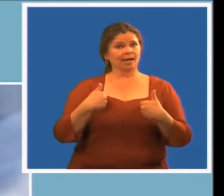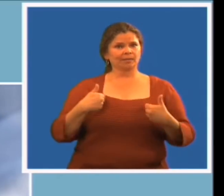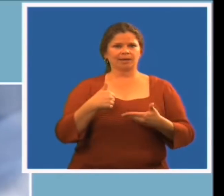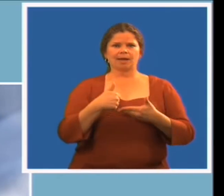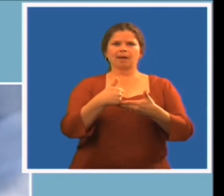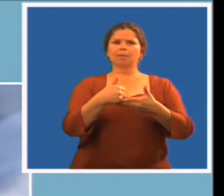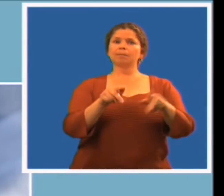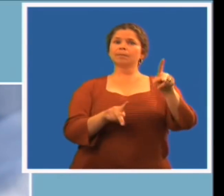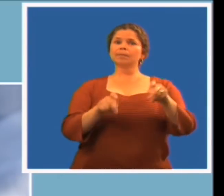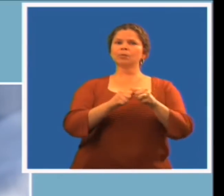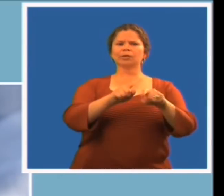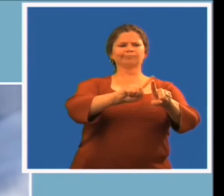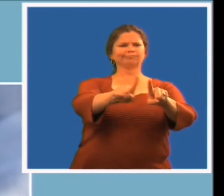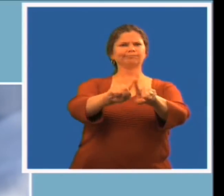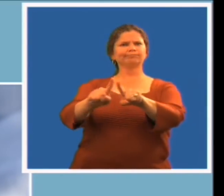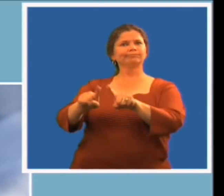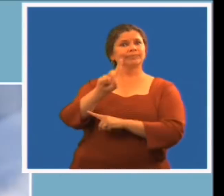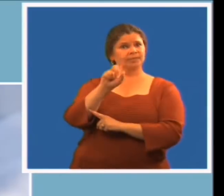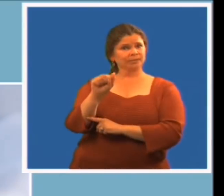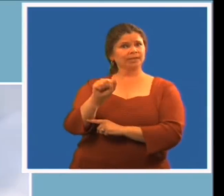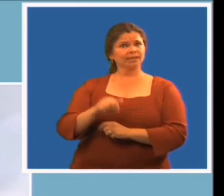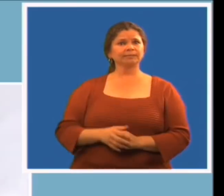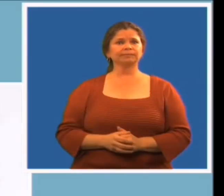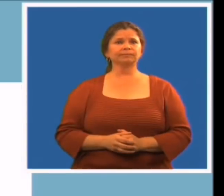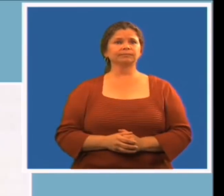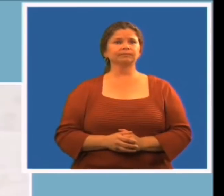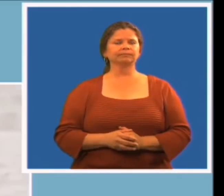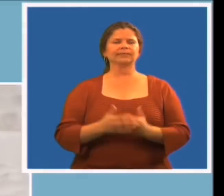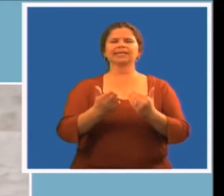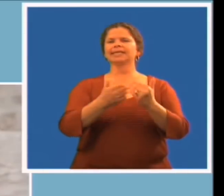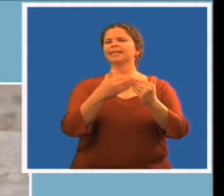animals who help people with other types of disabilities.